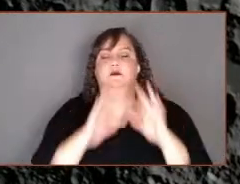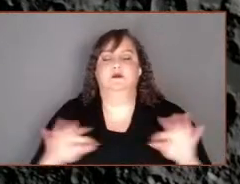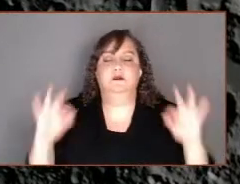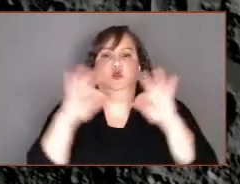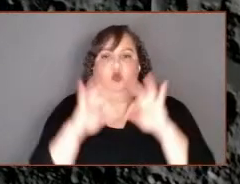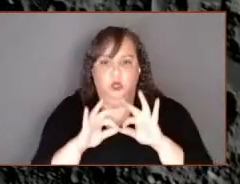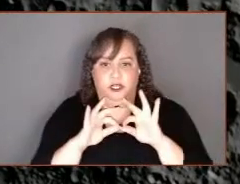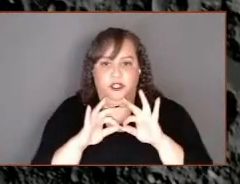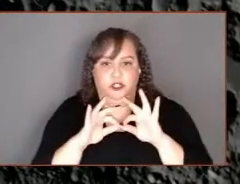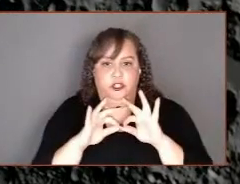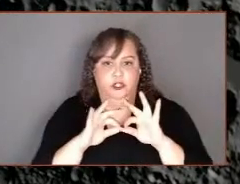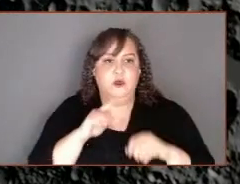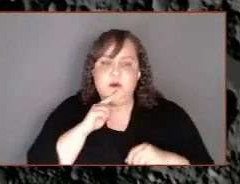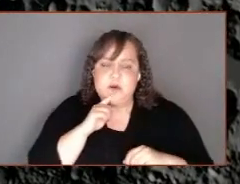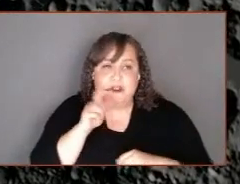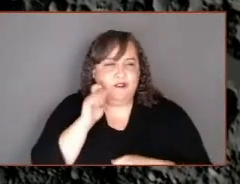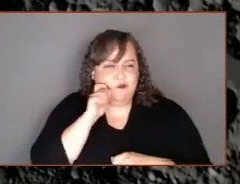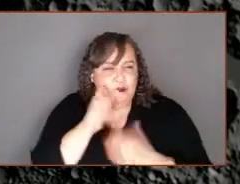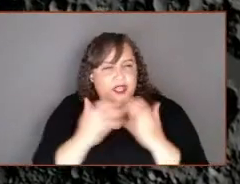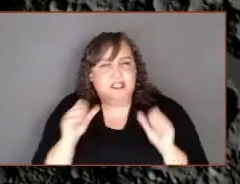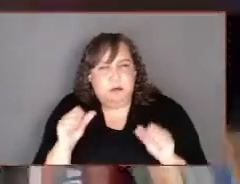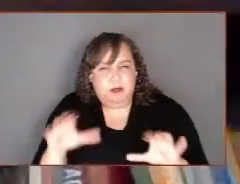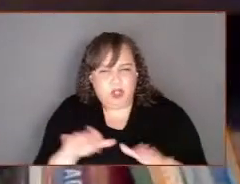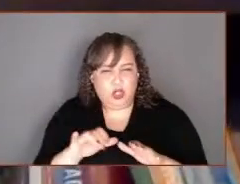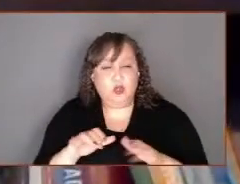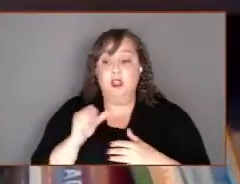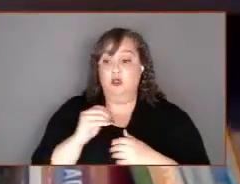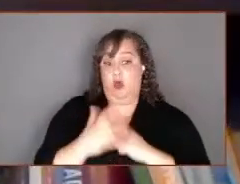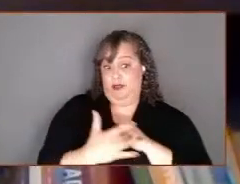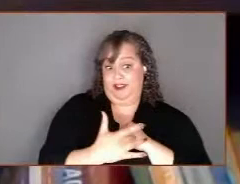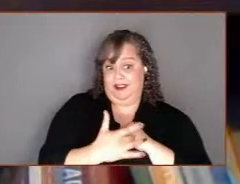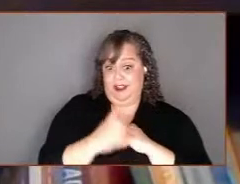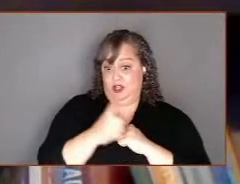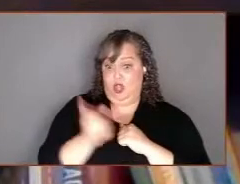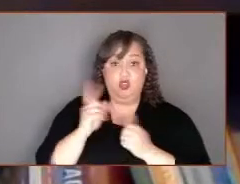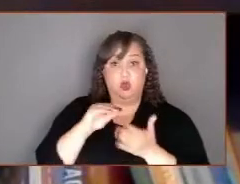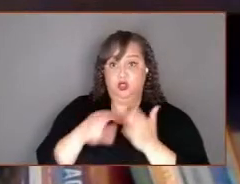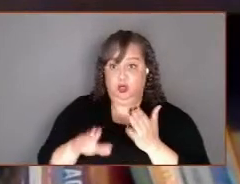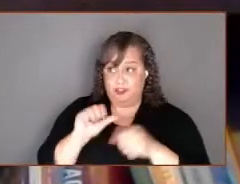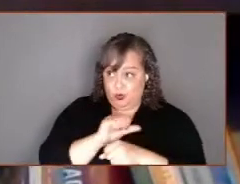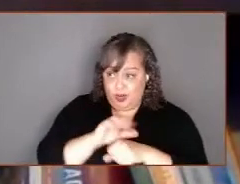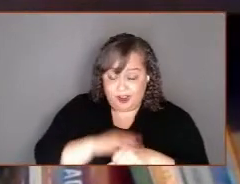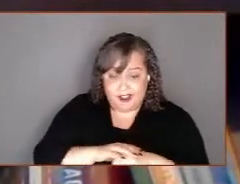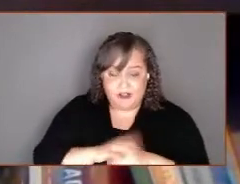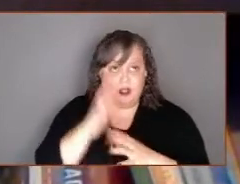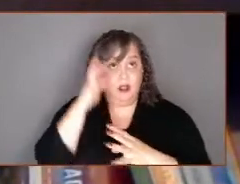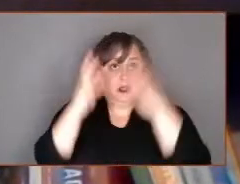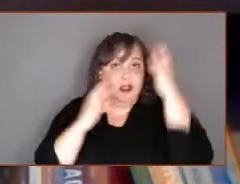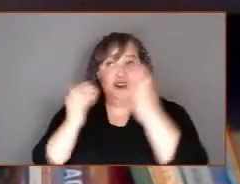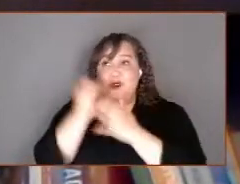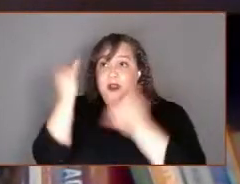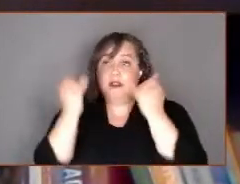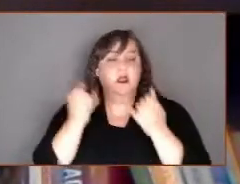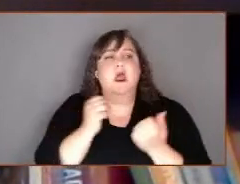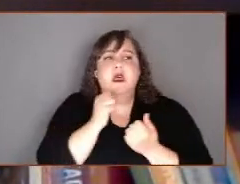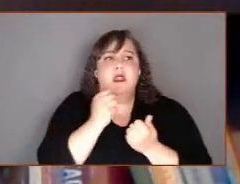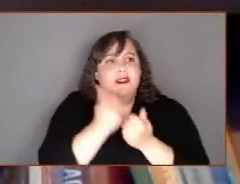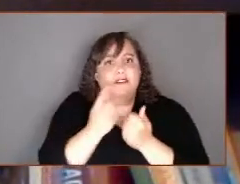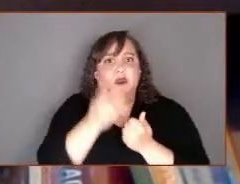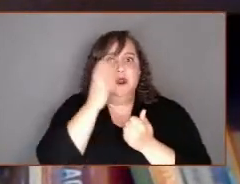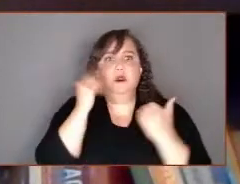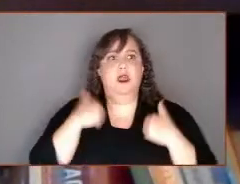thing to be able to do. And this technology that these students are working on, the ingenuity, the new ideas, I mean, they're not all going to take the same approach, and that's one of the things I think is